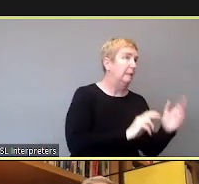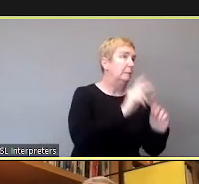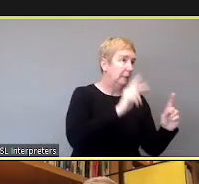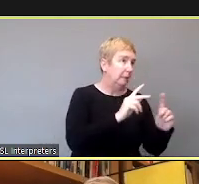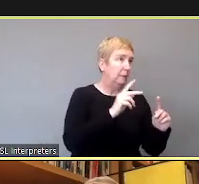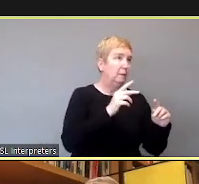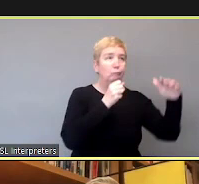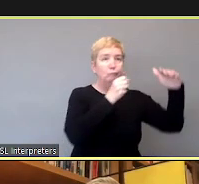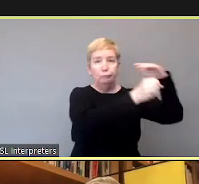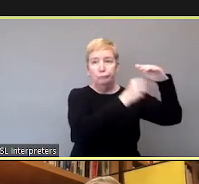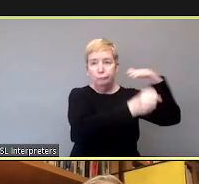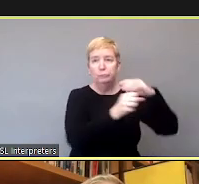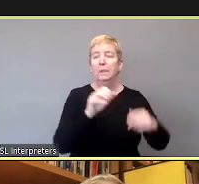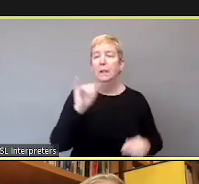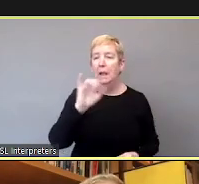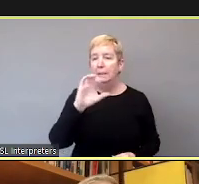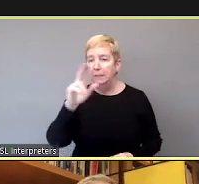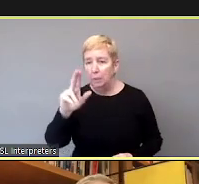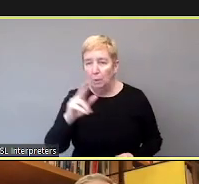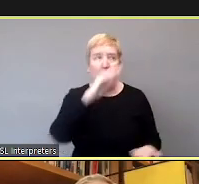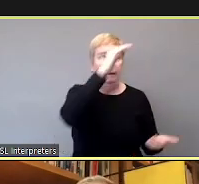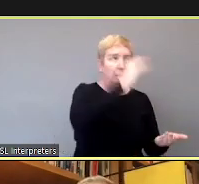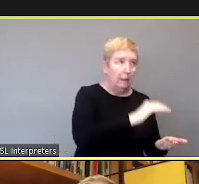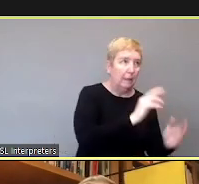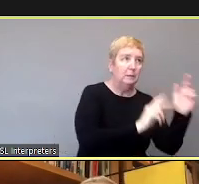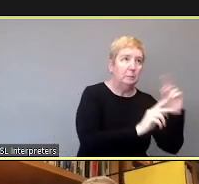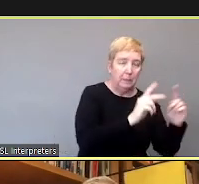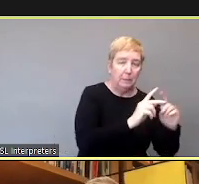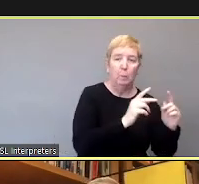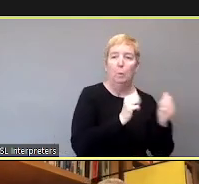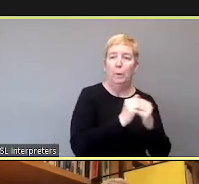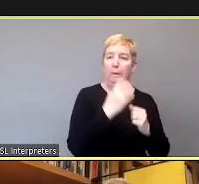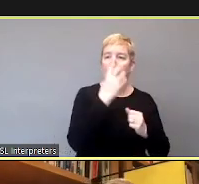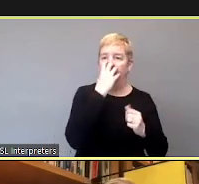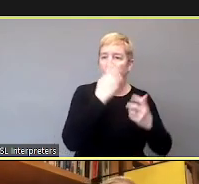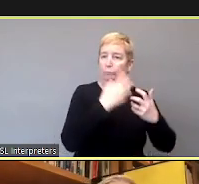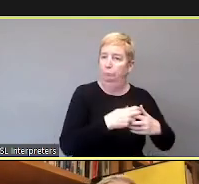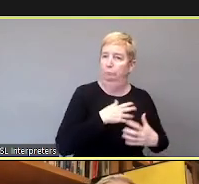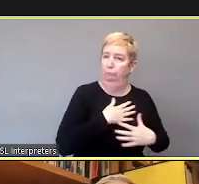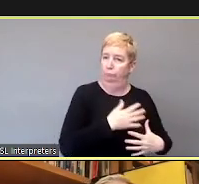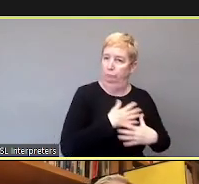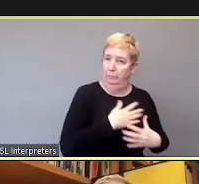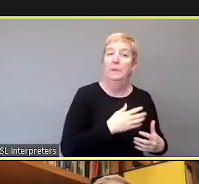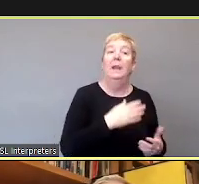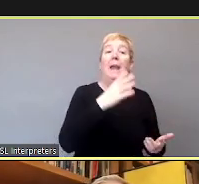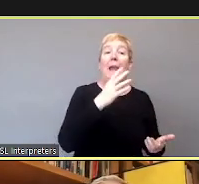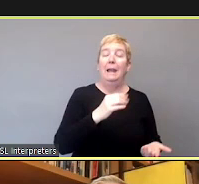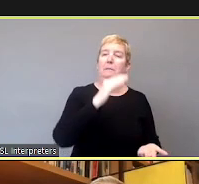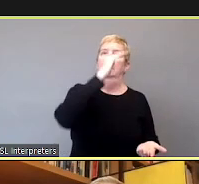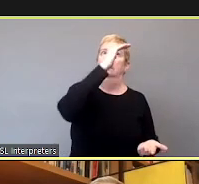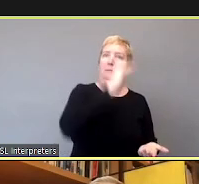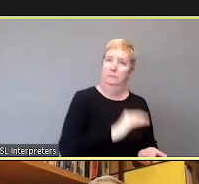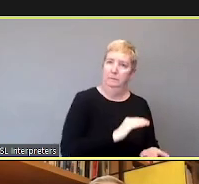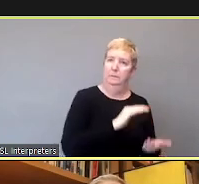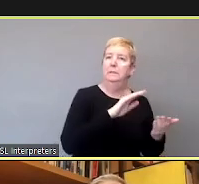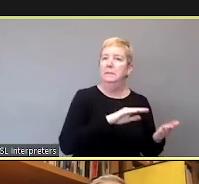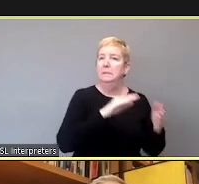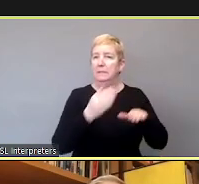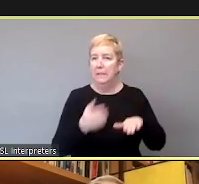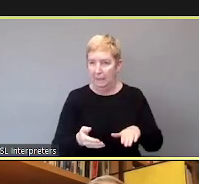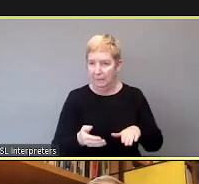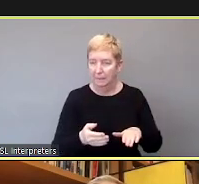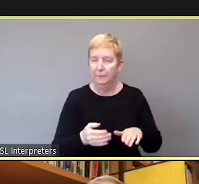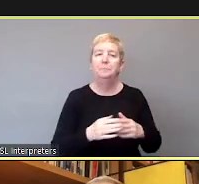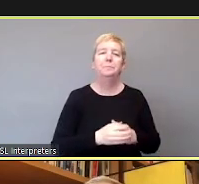on ventilators with COVID than we've seen since the beginning of the pandemic. And we're also seeing a drop in mortality rate. Overall,